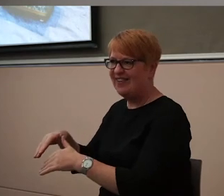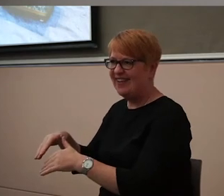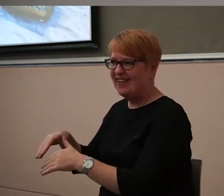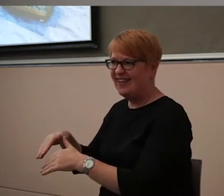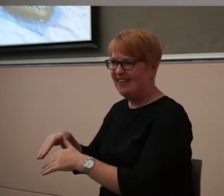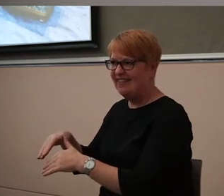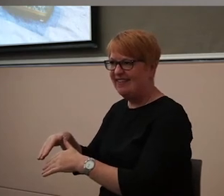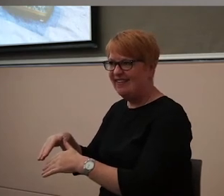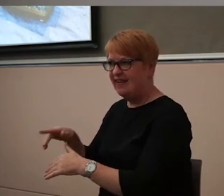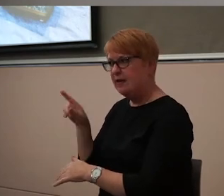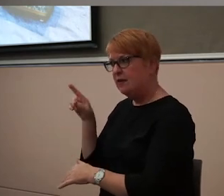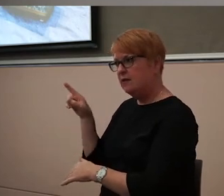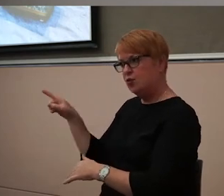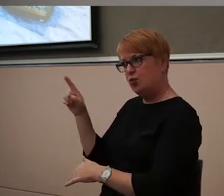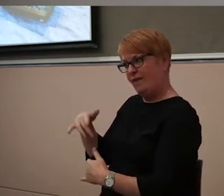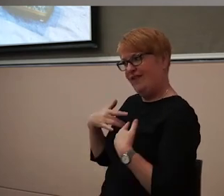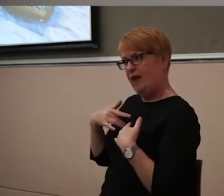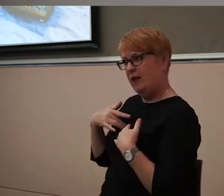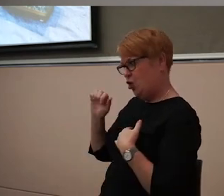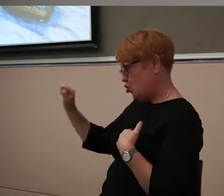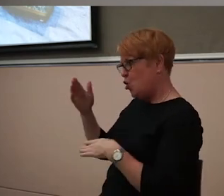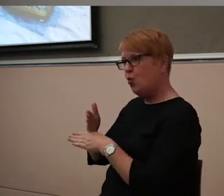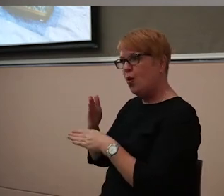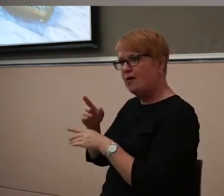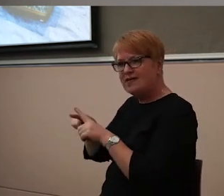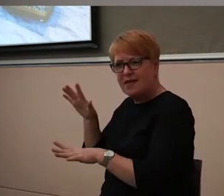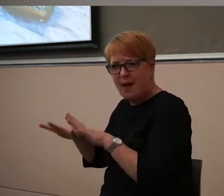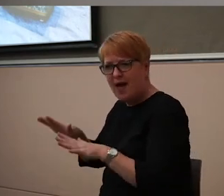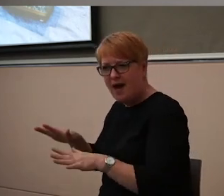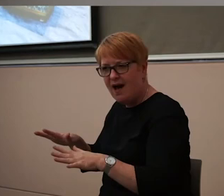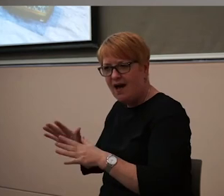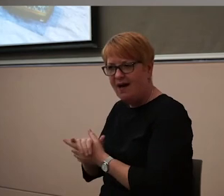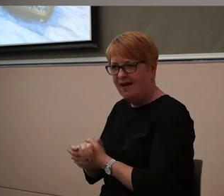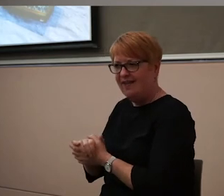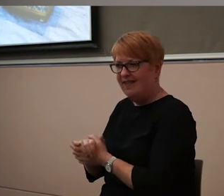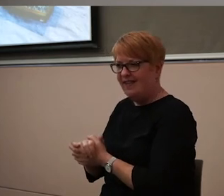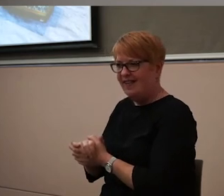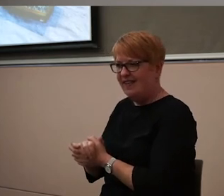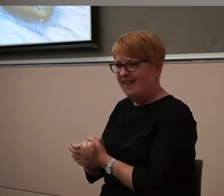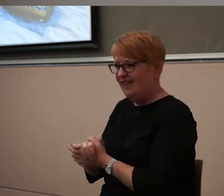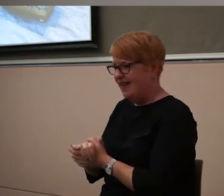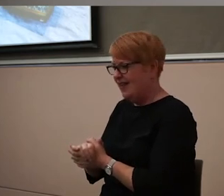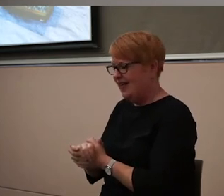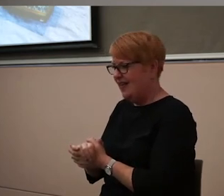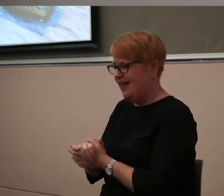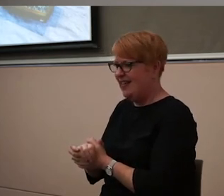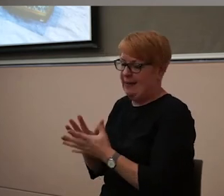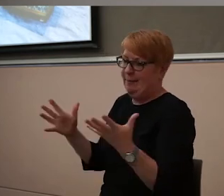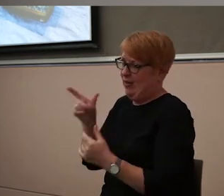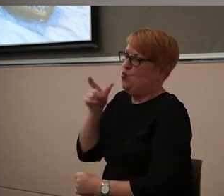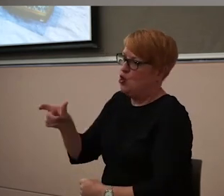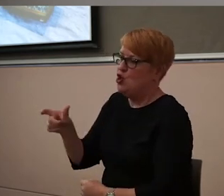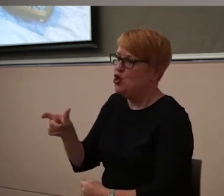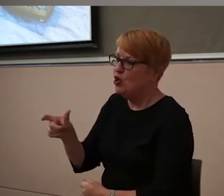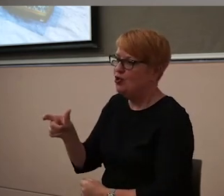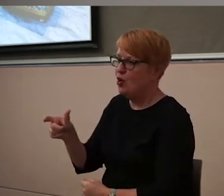the community. It wouldn't make sense me saying like, oh yeah, we'll have like a curator from London based in Birmingham who doesn't know anything about the area.